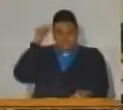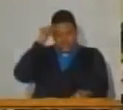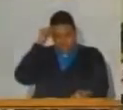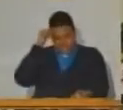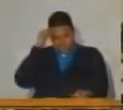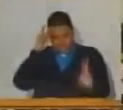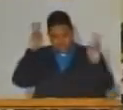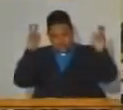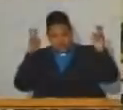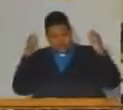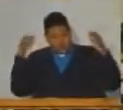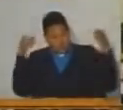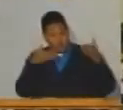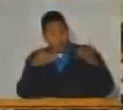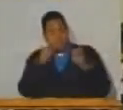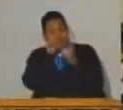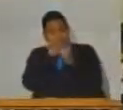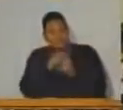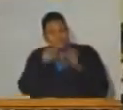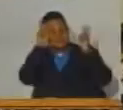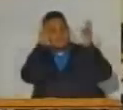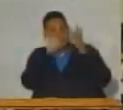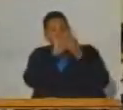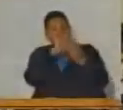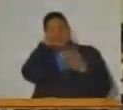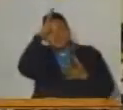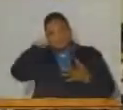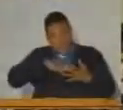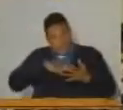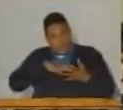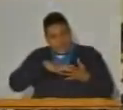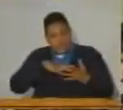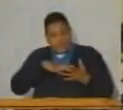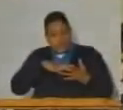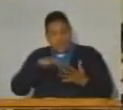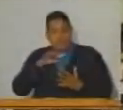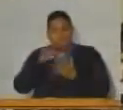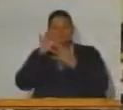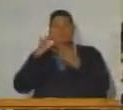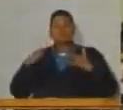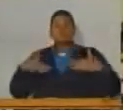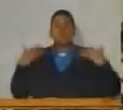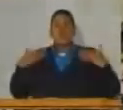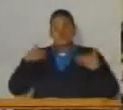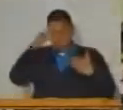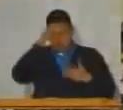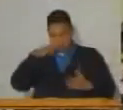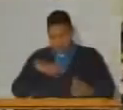focus specifically on issues relating to men, especially young males.